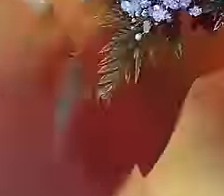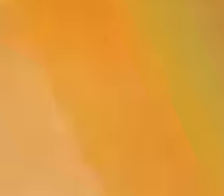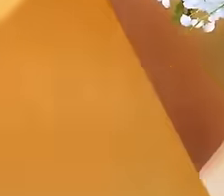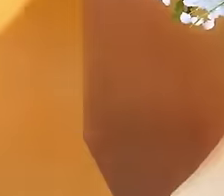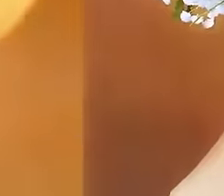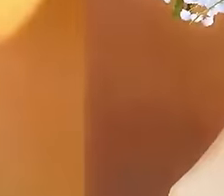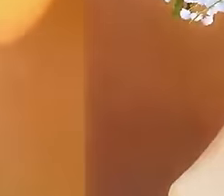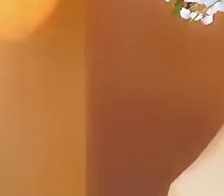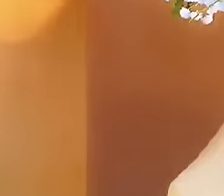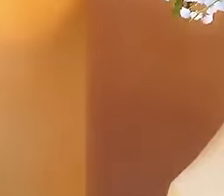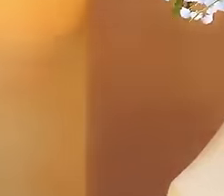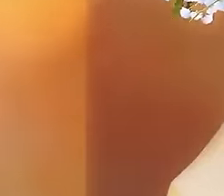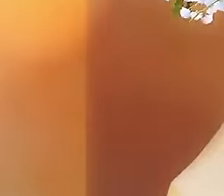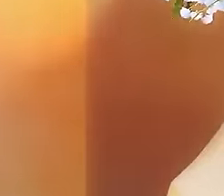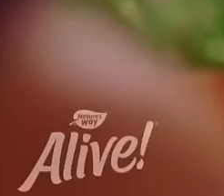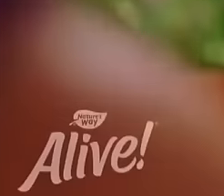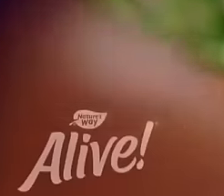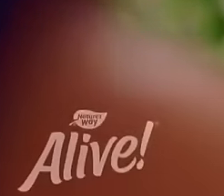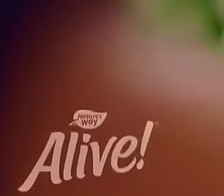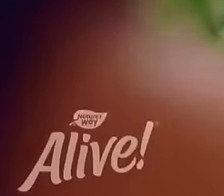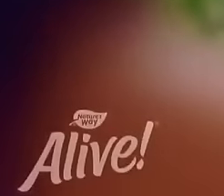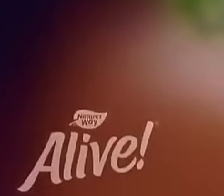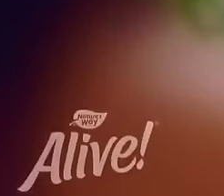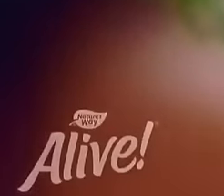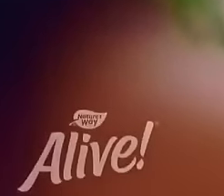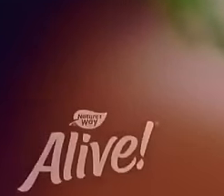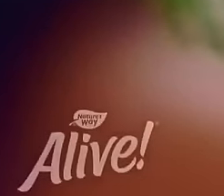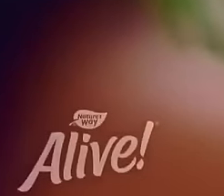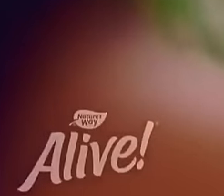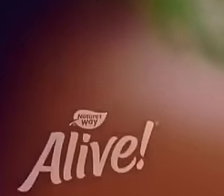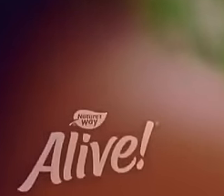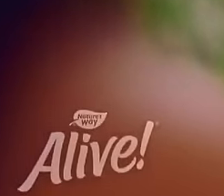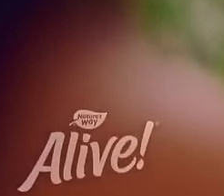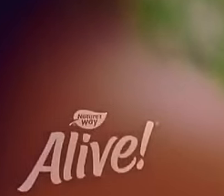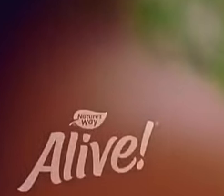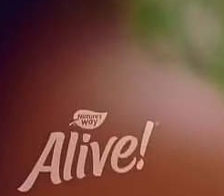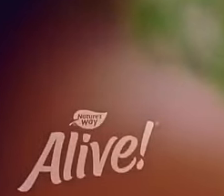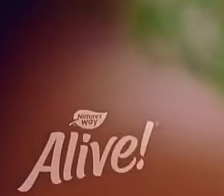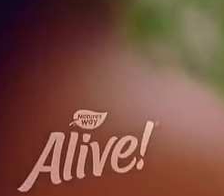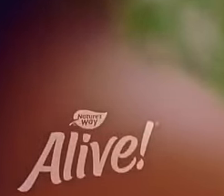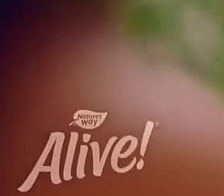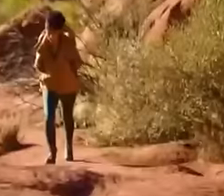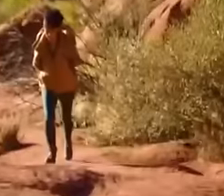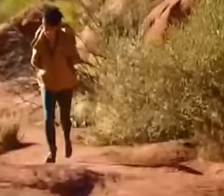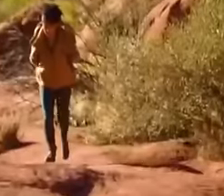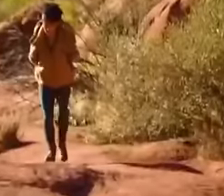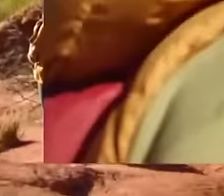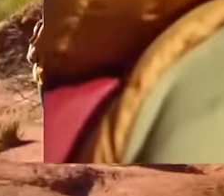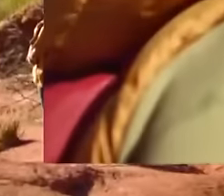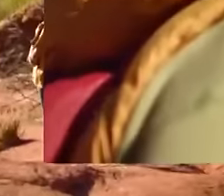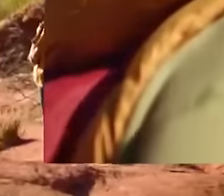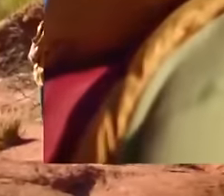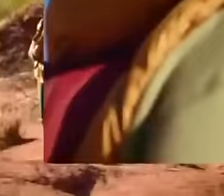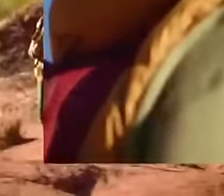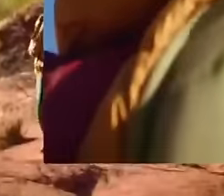order. With Alive Multivitamins by Nature's Way, you won't be defined by time.